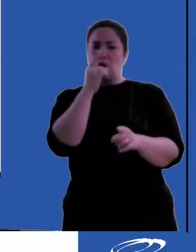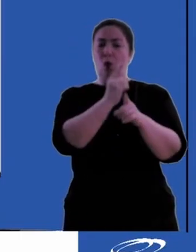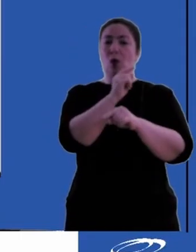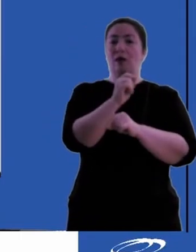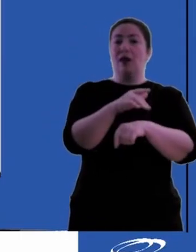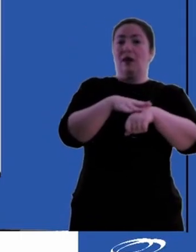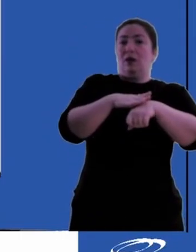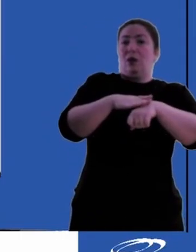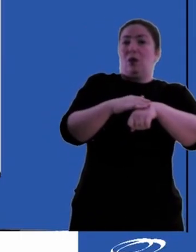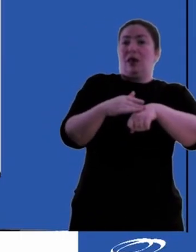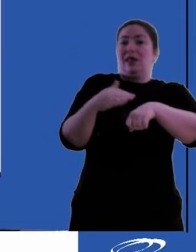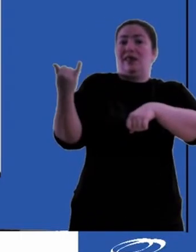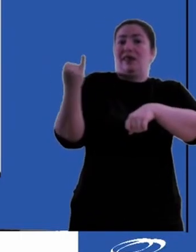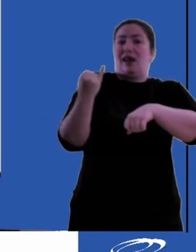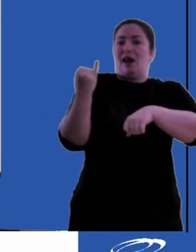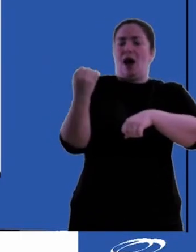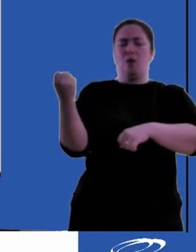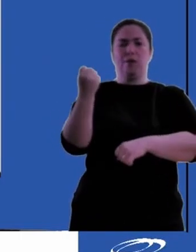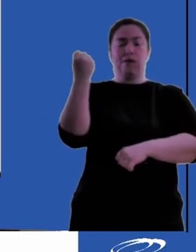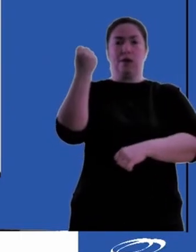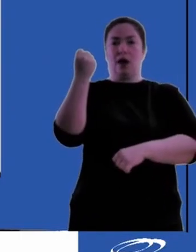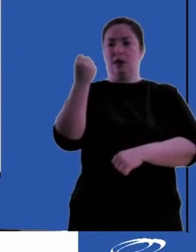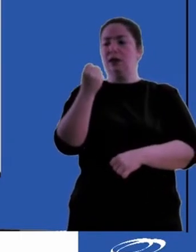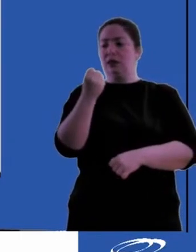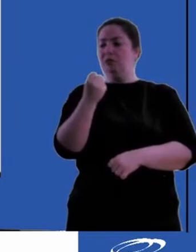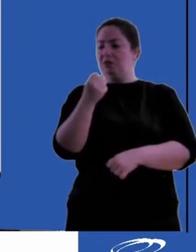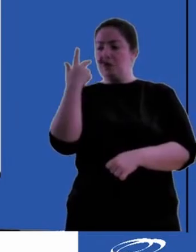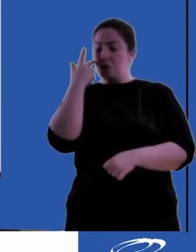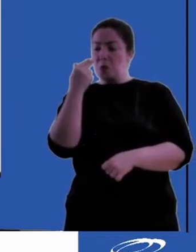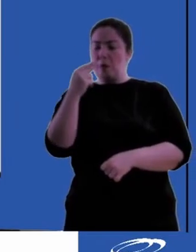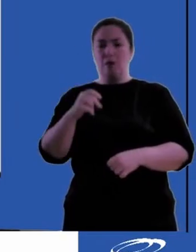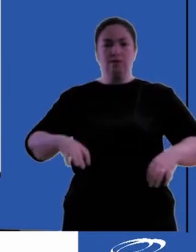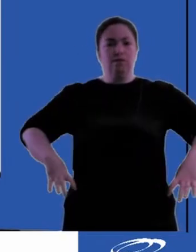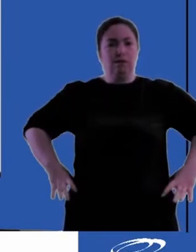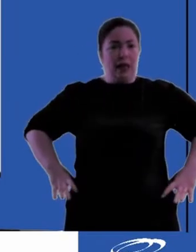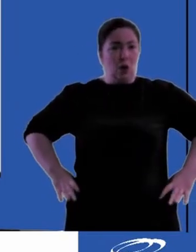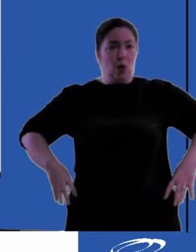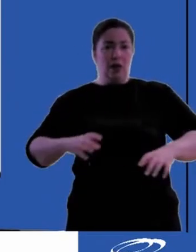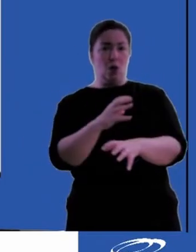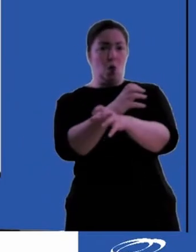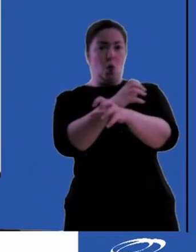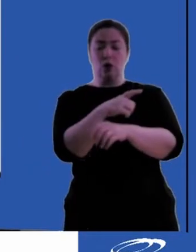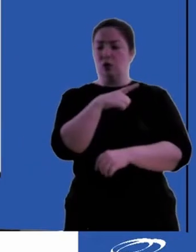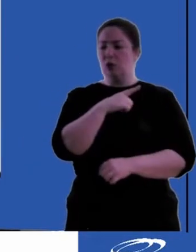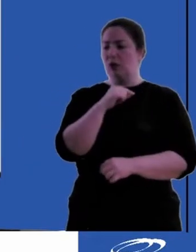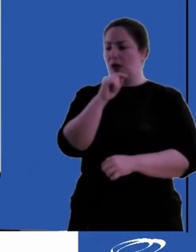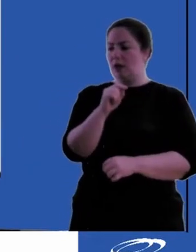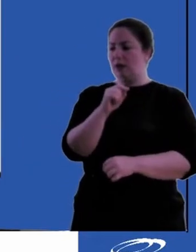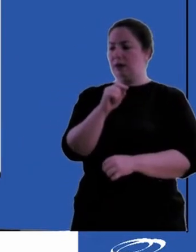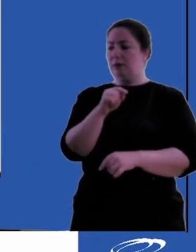joint infection affecting hips and knees, some of the common organisms that we see present with others are the